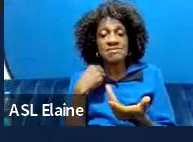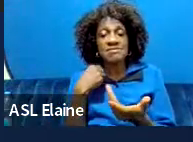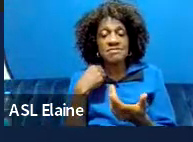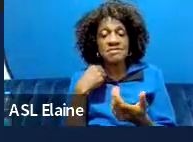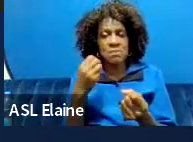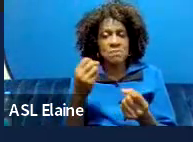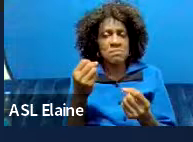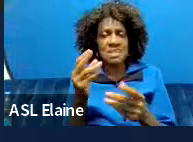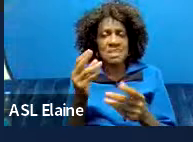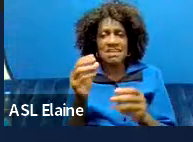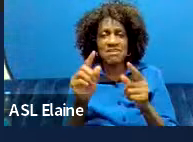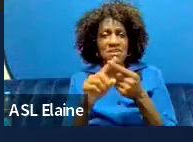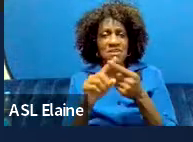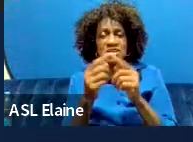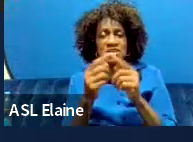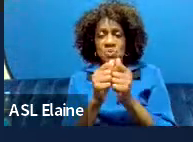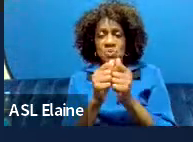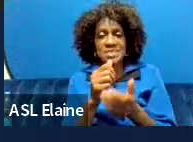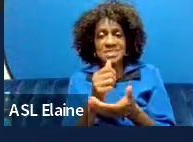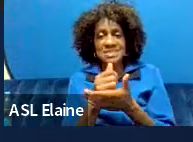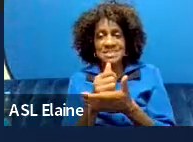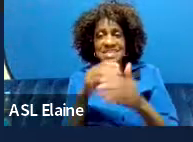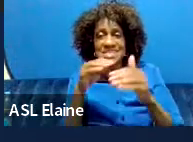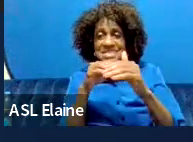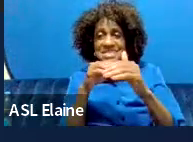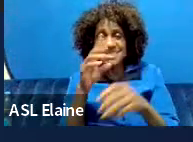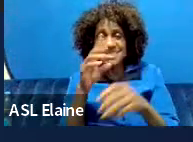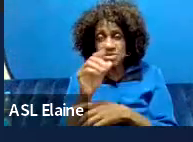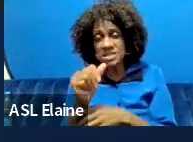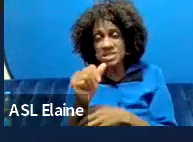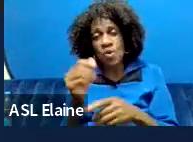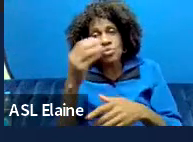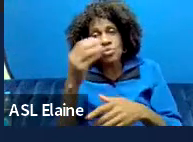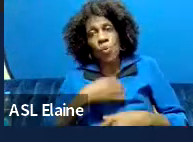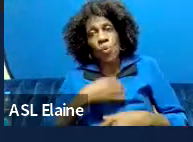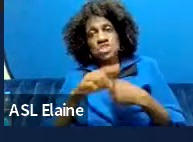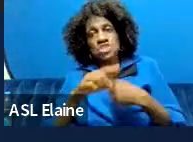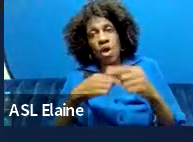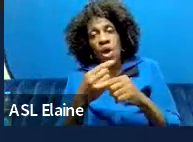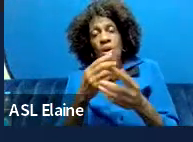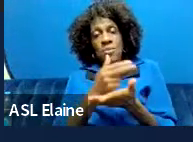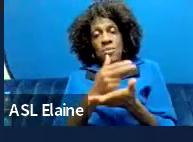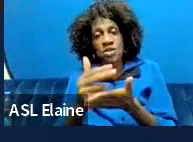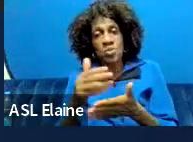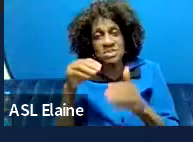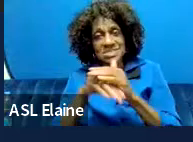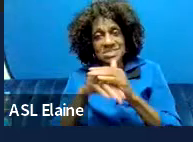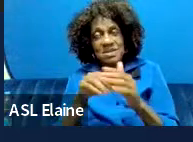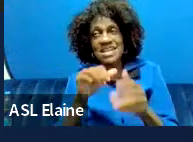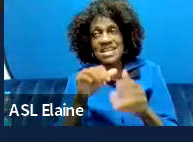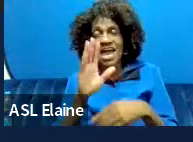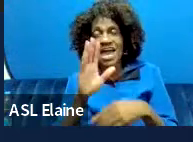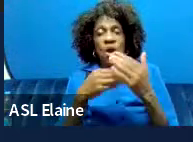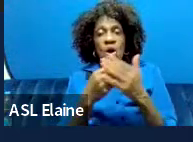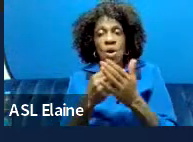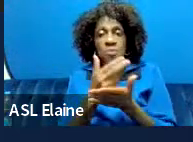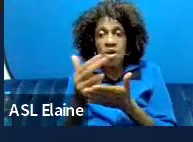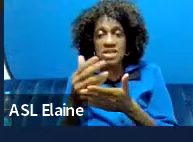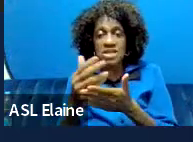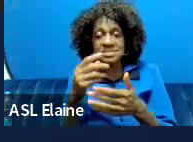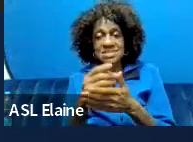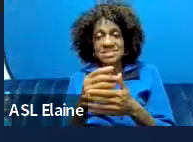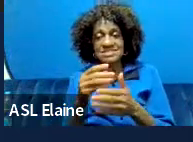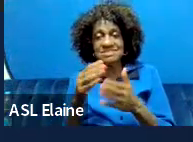with disabilities who probably wish that all parking was accessible, but unfortunately it's not. So since not all parking is generally accessible, those